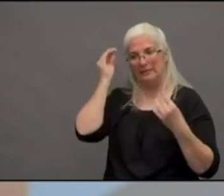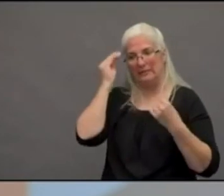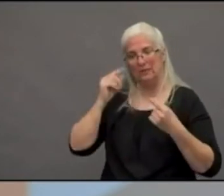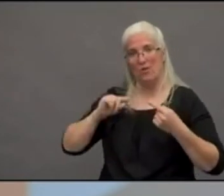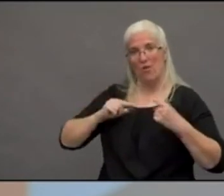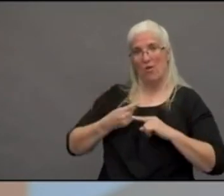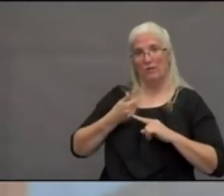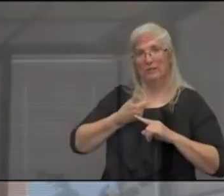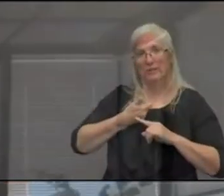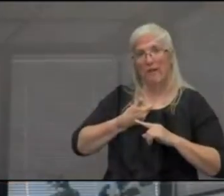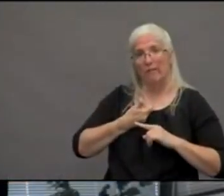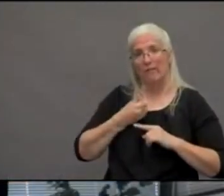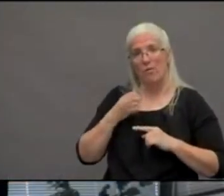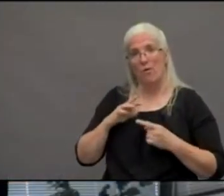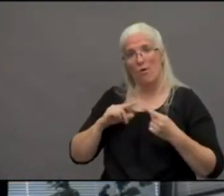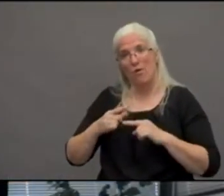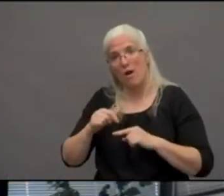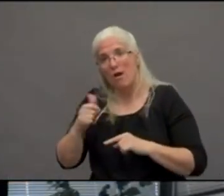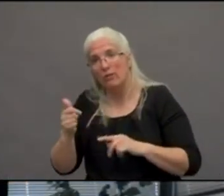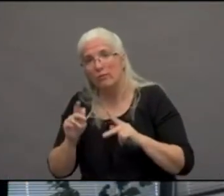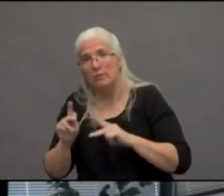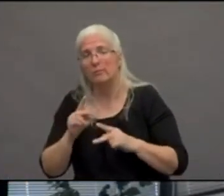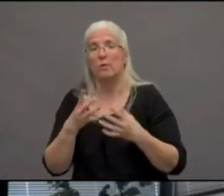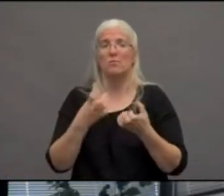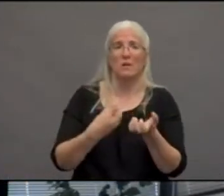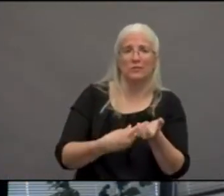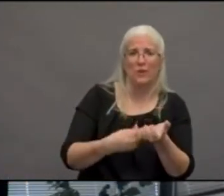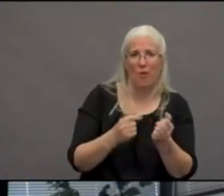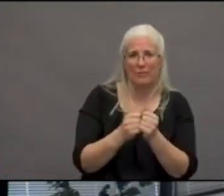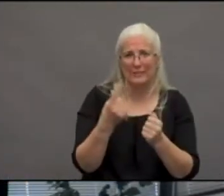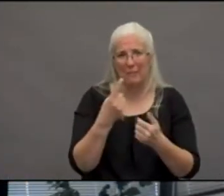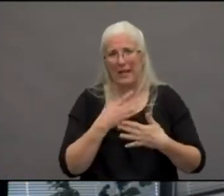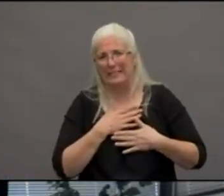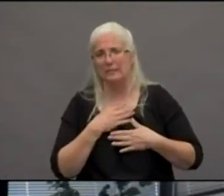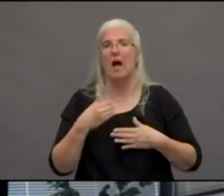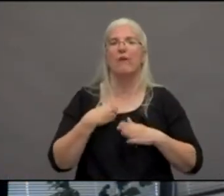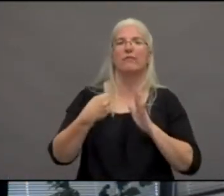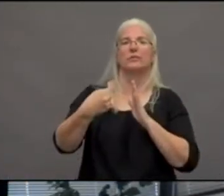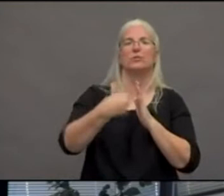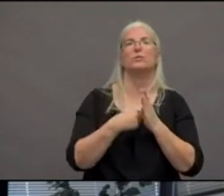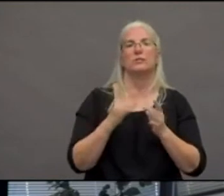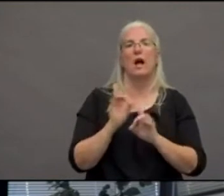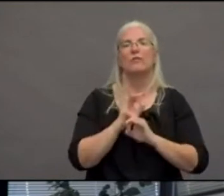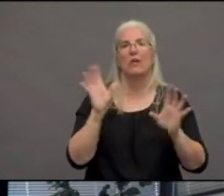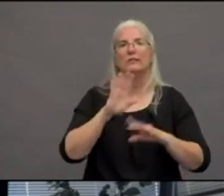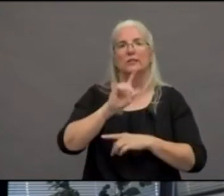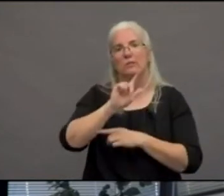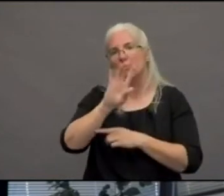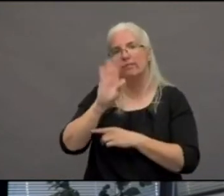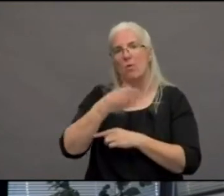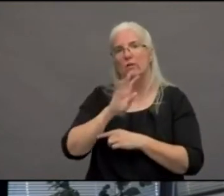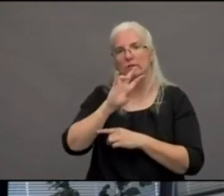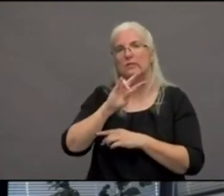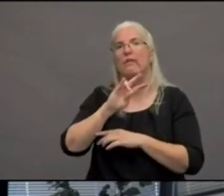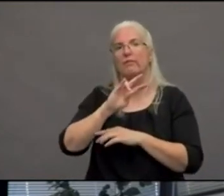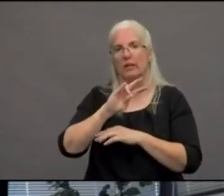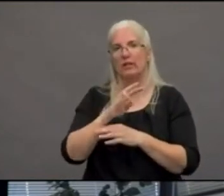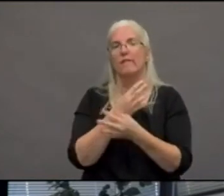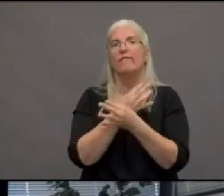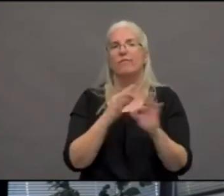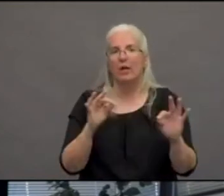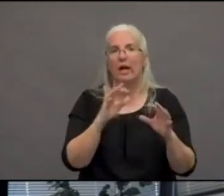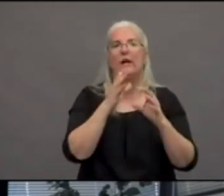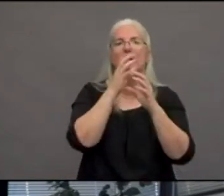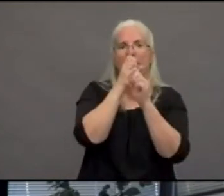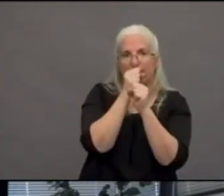we have the suicide and crisis services, which are 24/7, they're free, and they're confidential. The county's suicide and